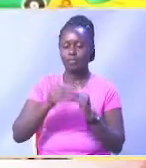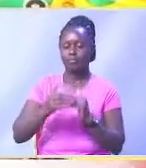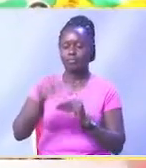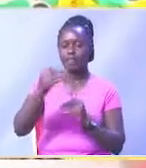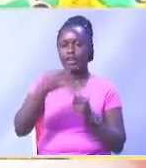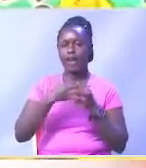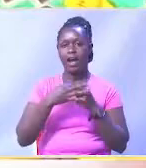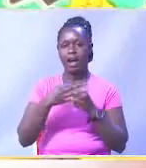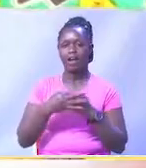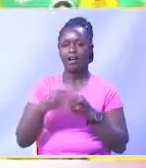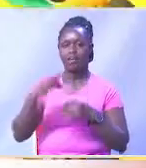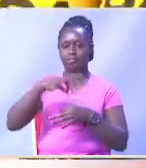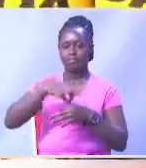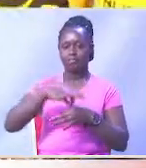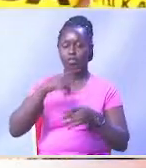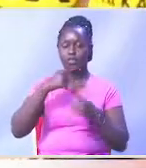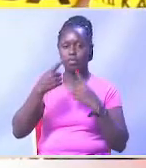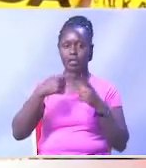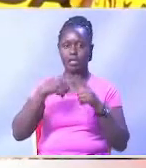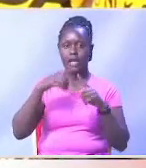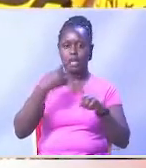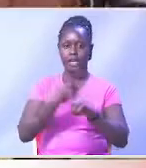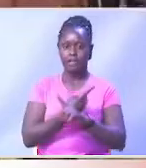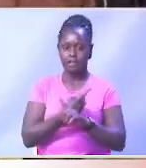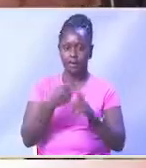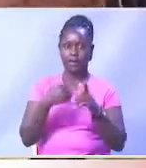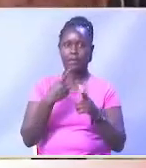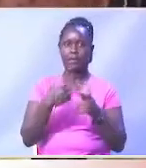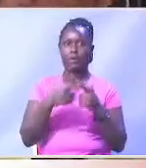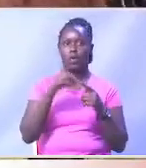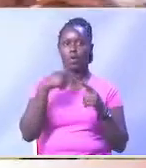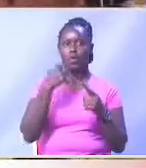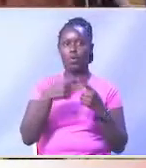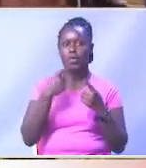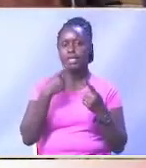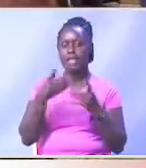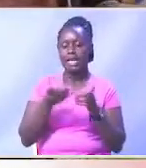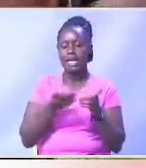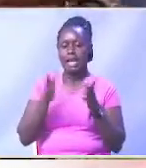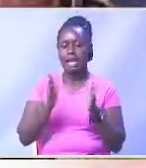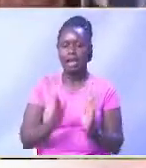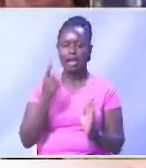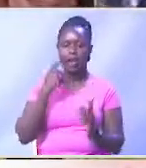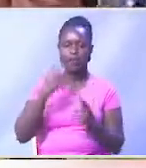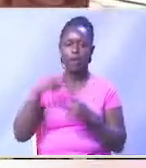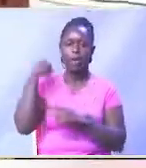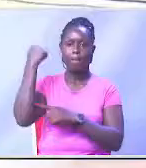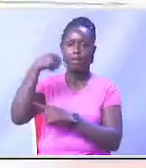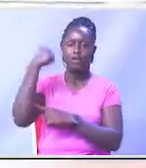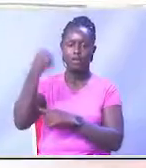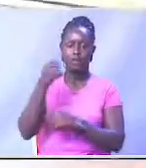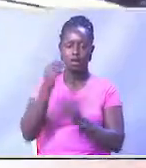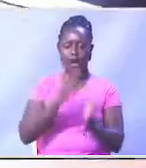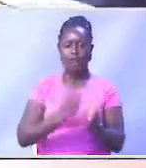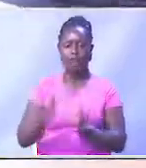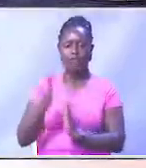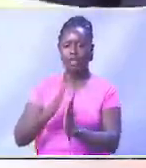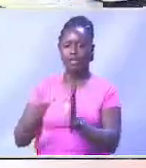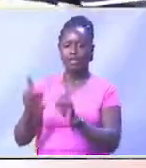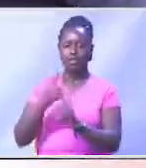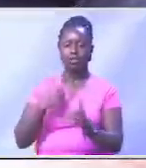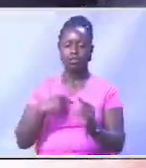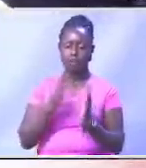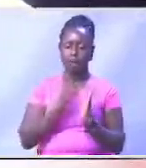polls. Speaking in a separate event in Huesero, ANC's Director of Political Affairs and Head of Protocol Godfrey